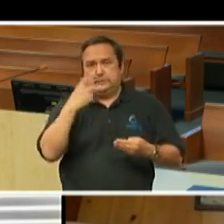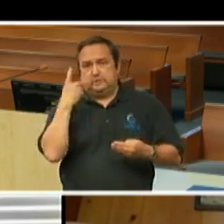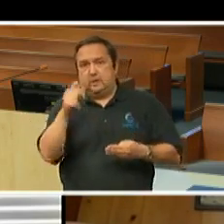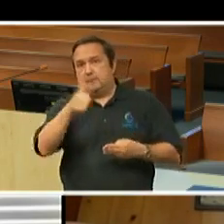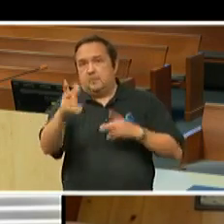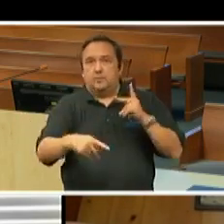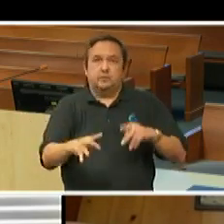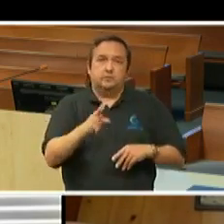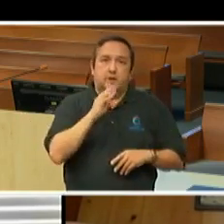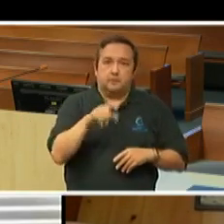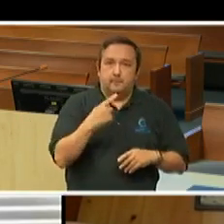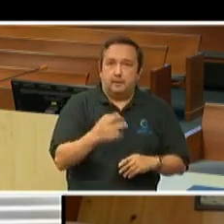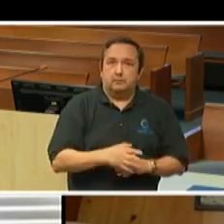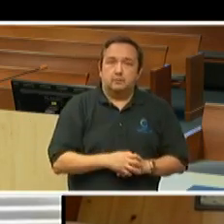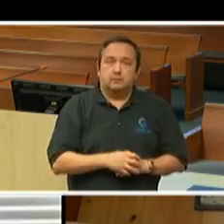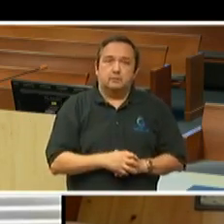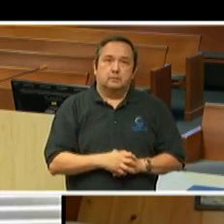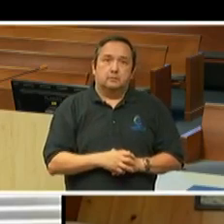other people are saying.